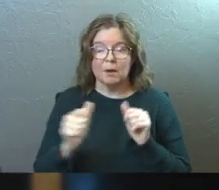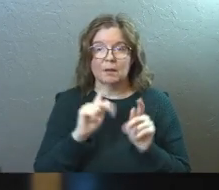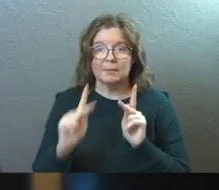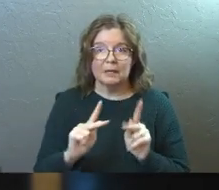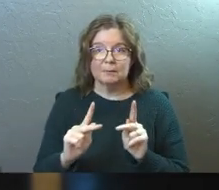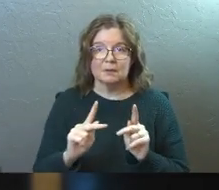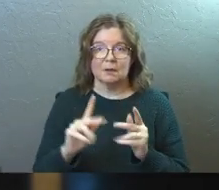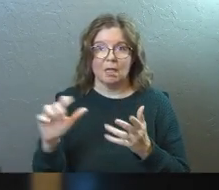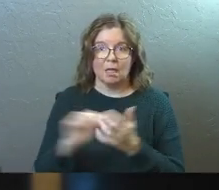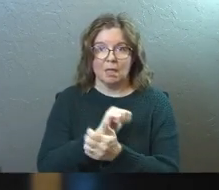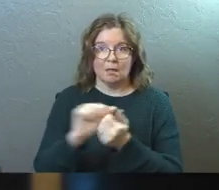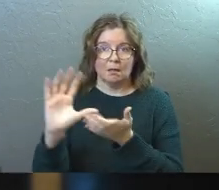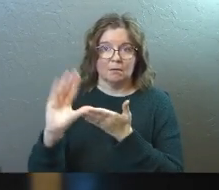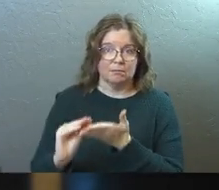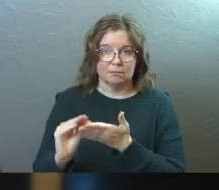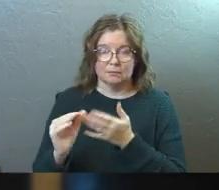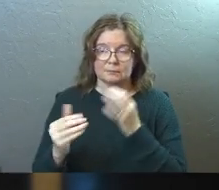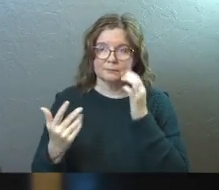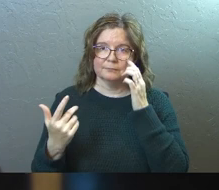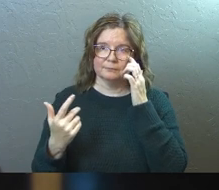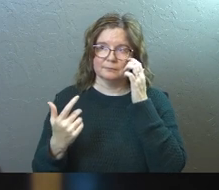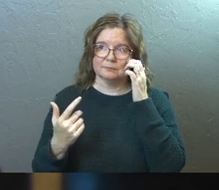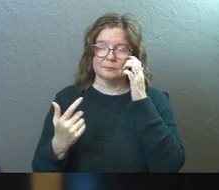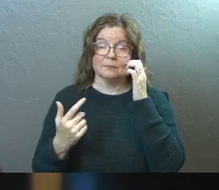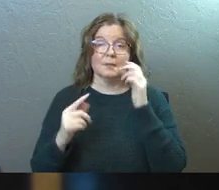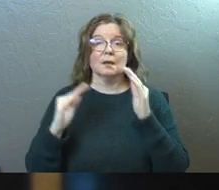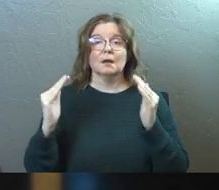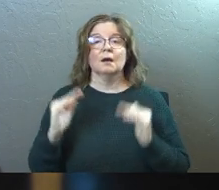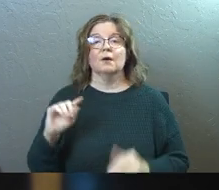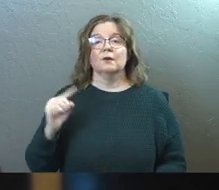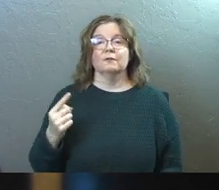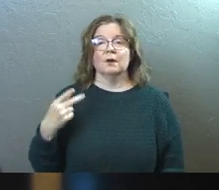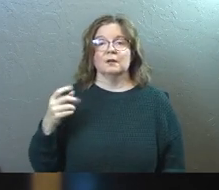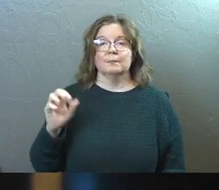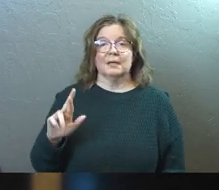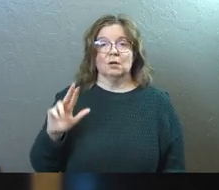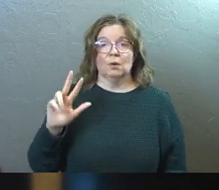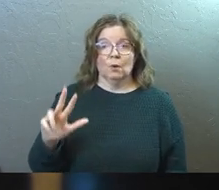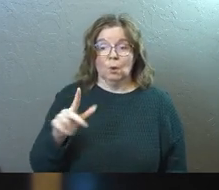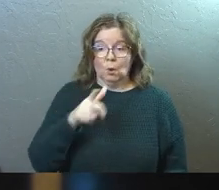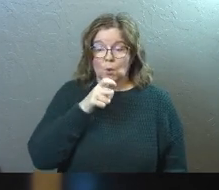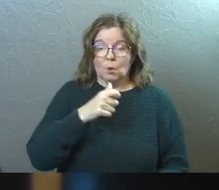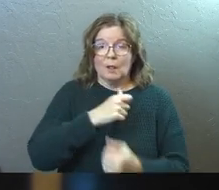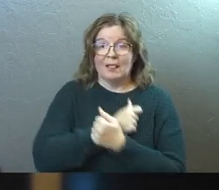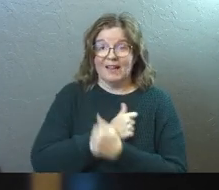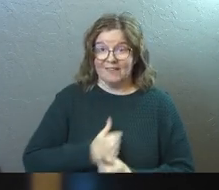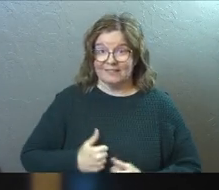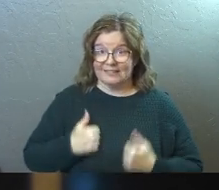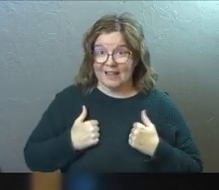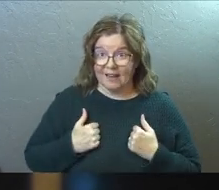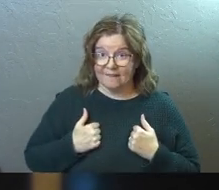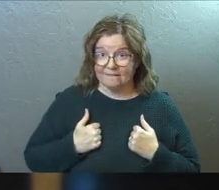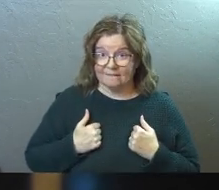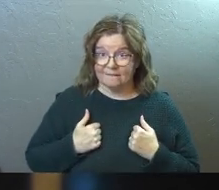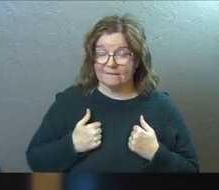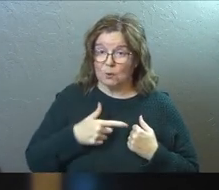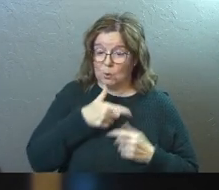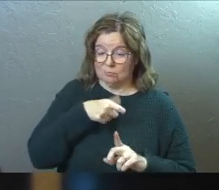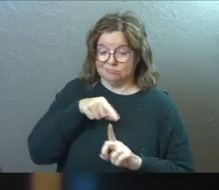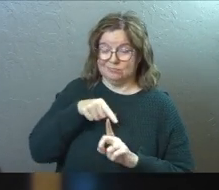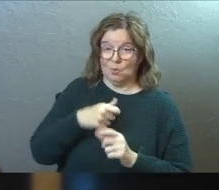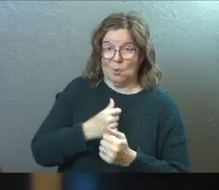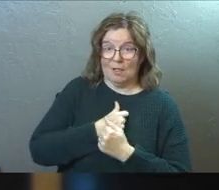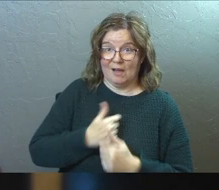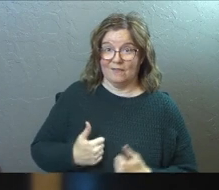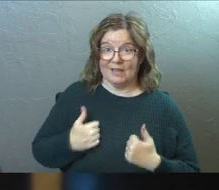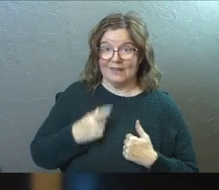people and tearing them down in small circles. And then 1 Peter 3, whoever would love life, don't miss that, whoever would love life and